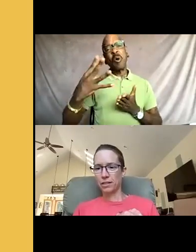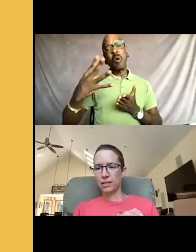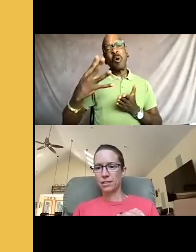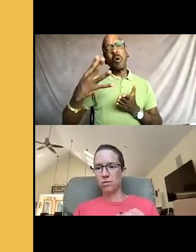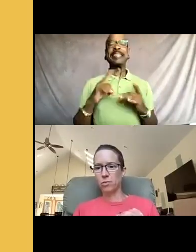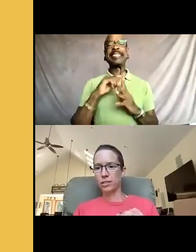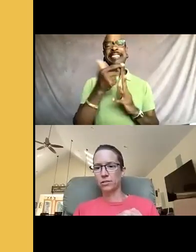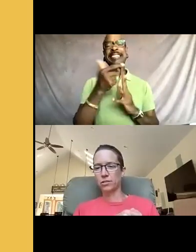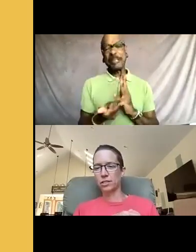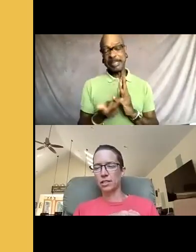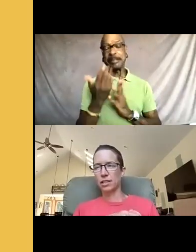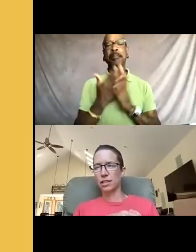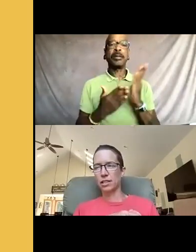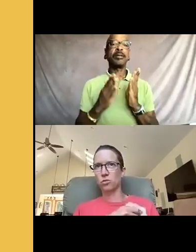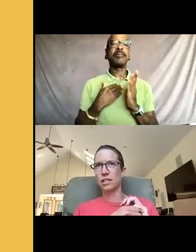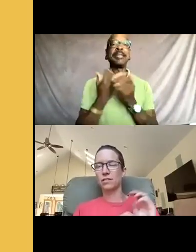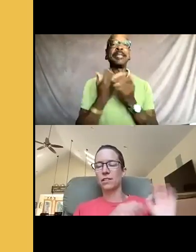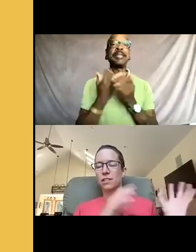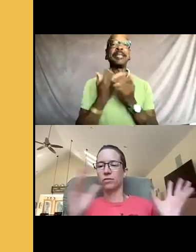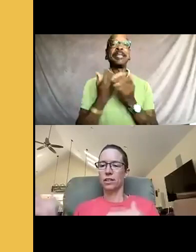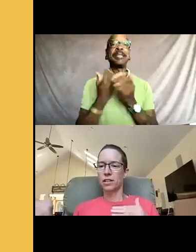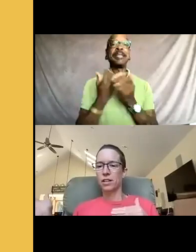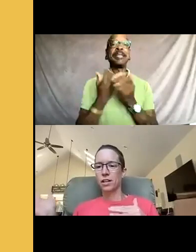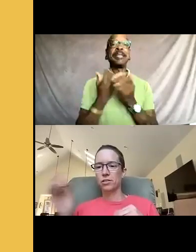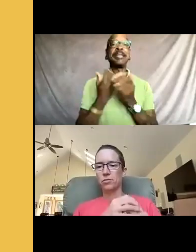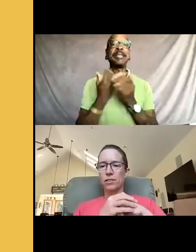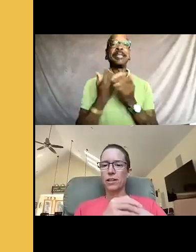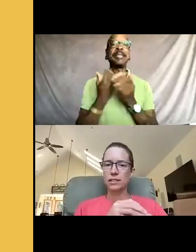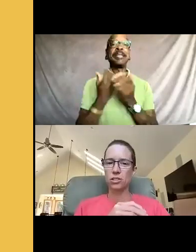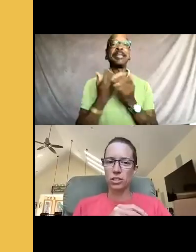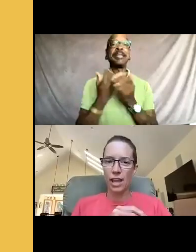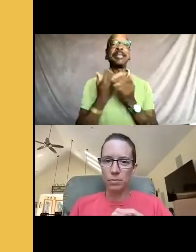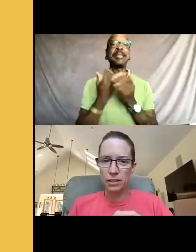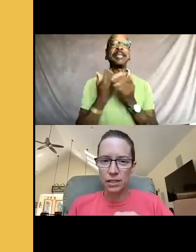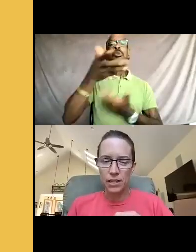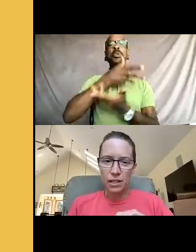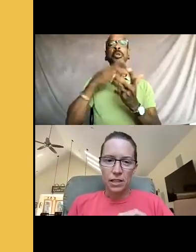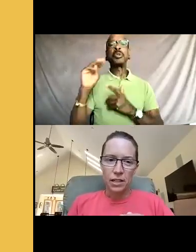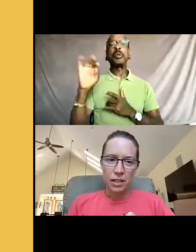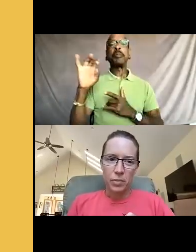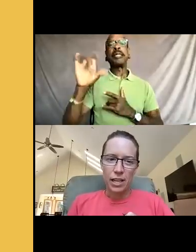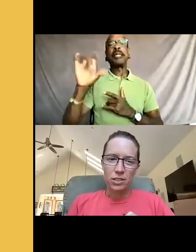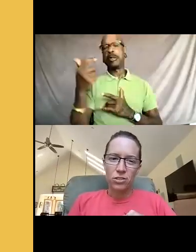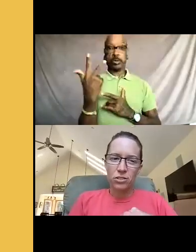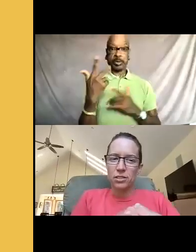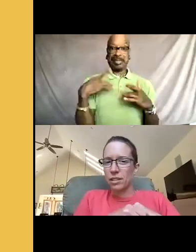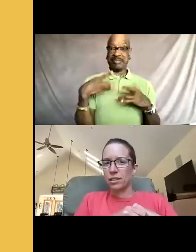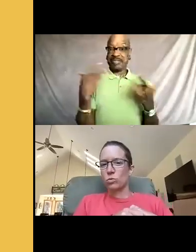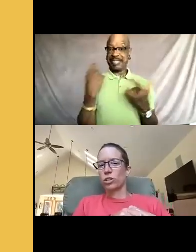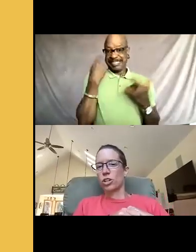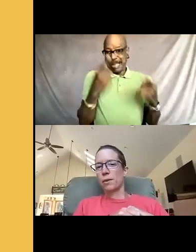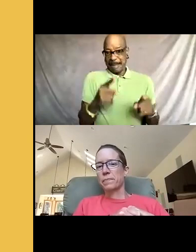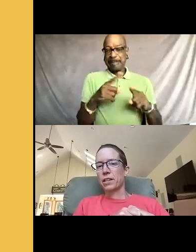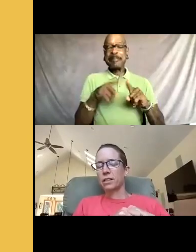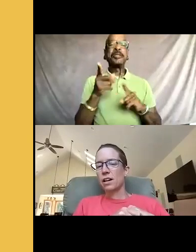Month. And so pretty soon you'll see, I think on our social media, the video of the other 3 events that just happened. But as you'll see in